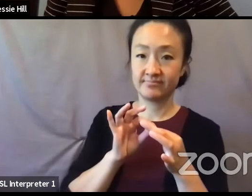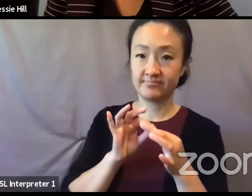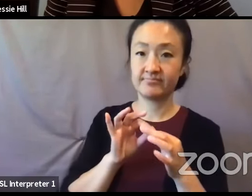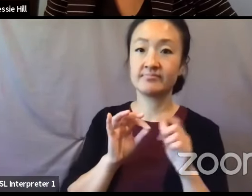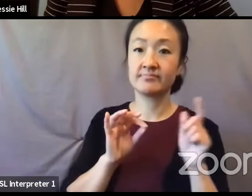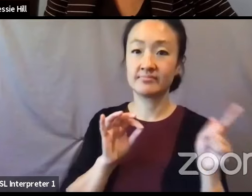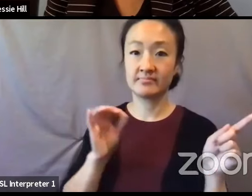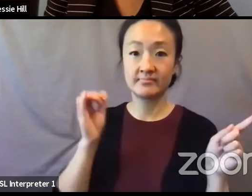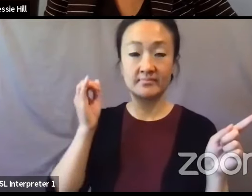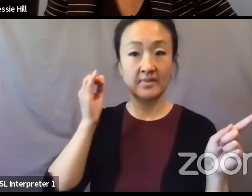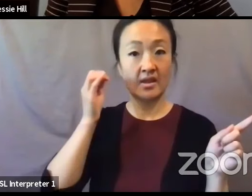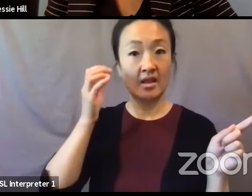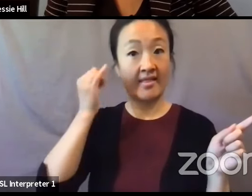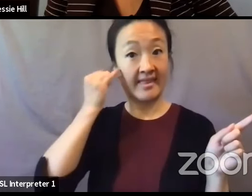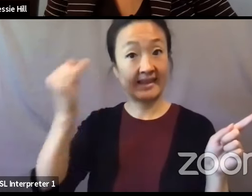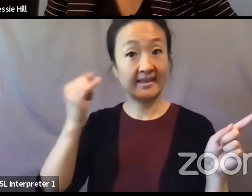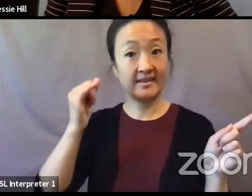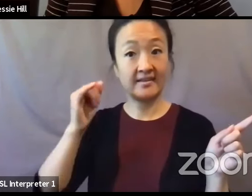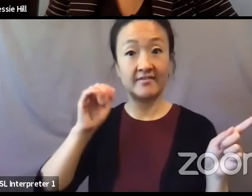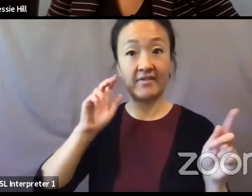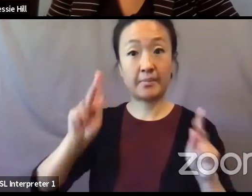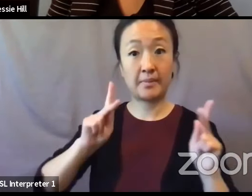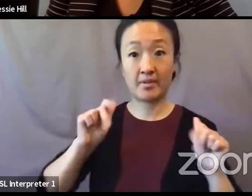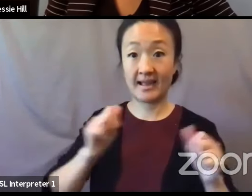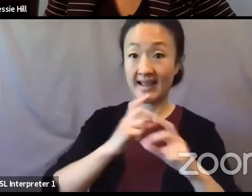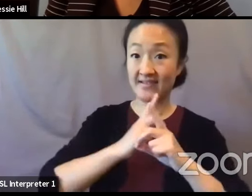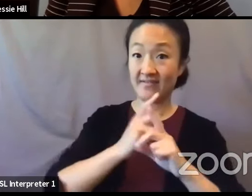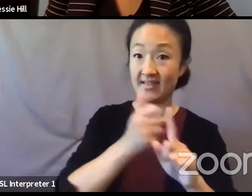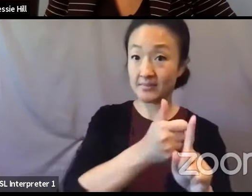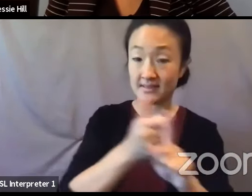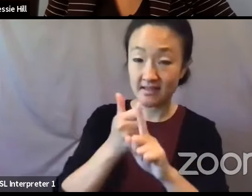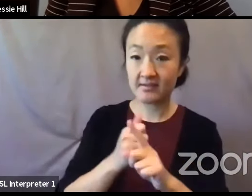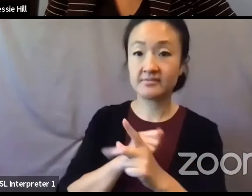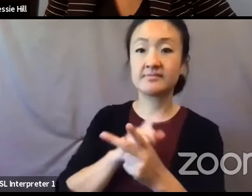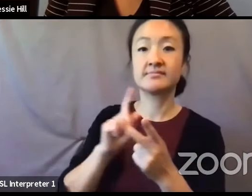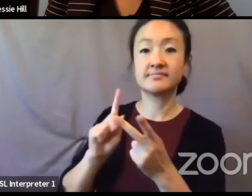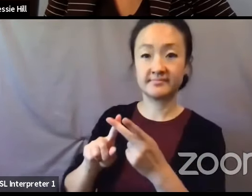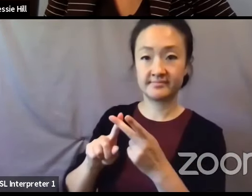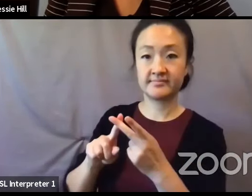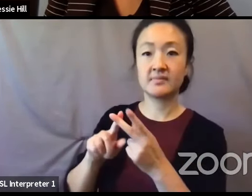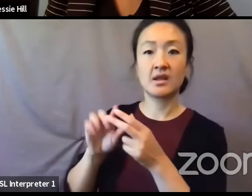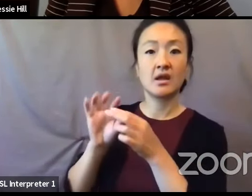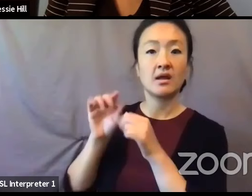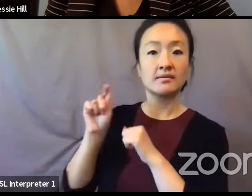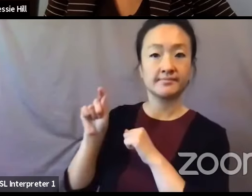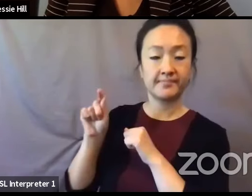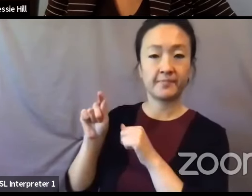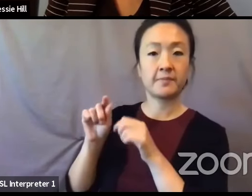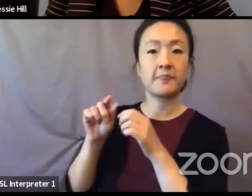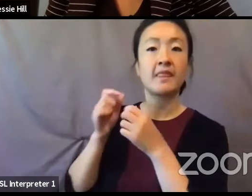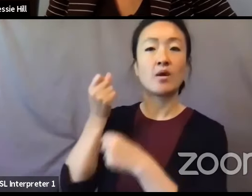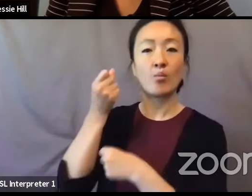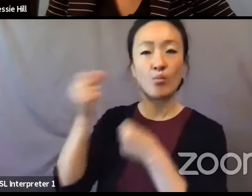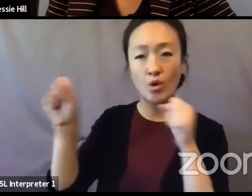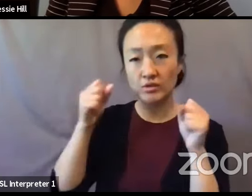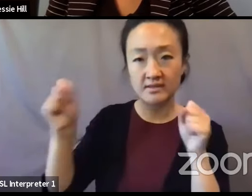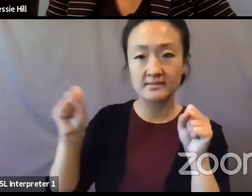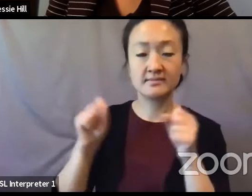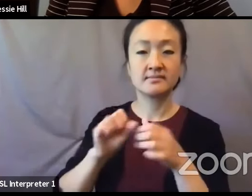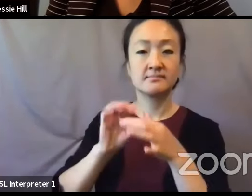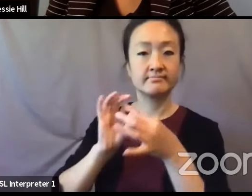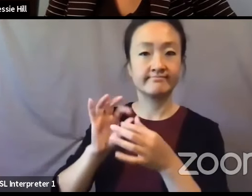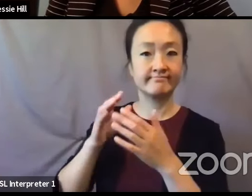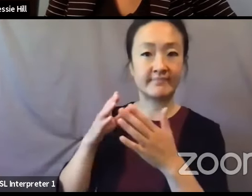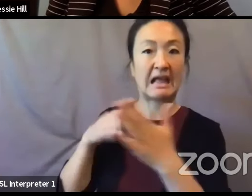rights of people to defend themselves and has also been related to protests, and in particular protests against the